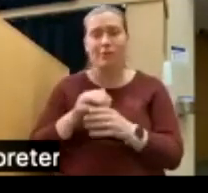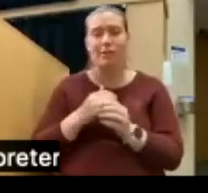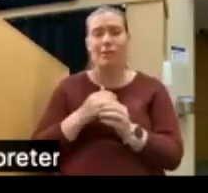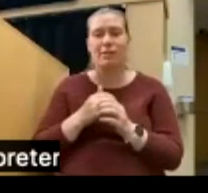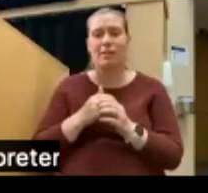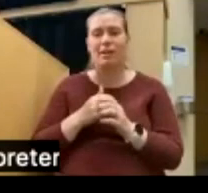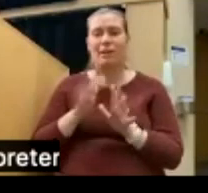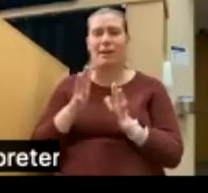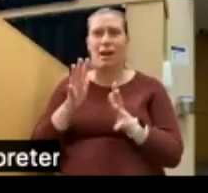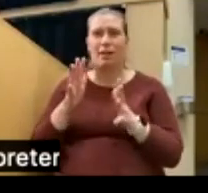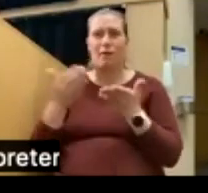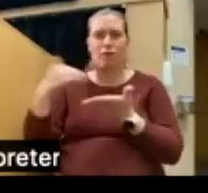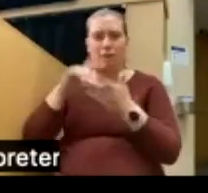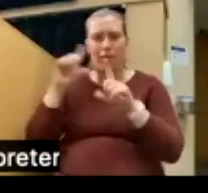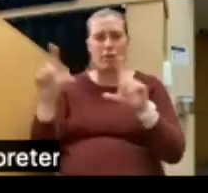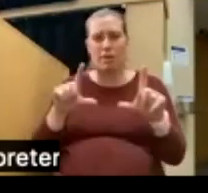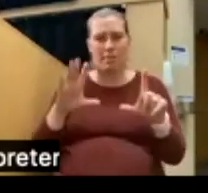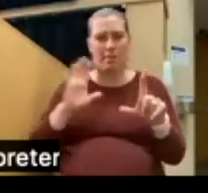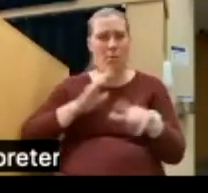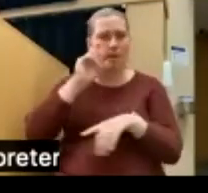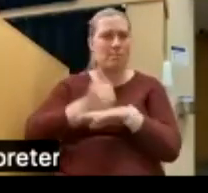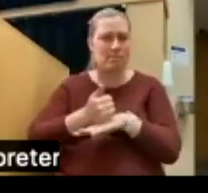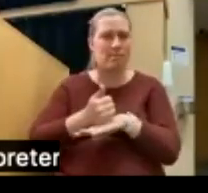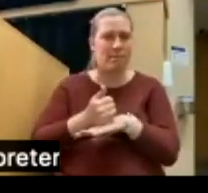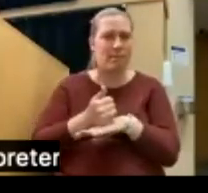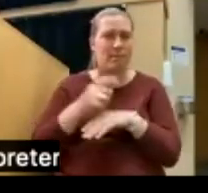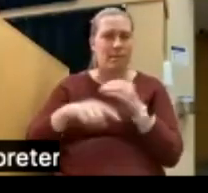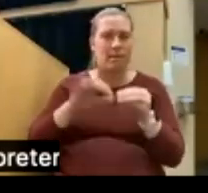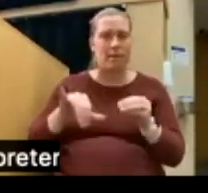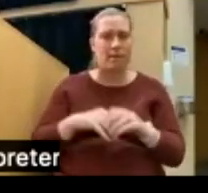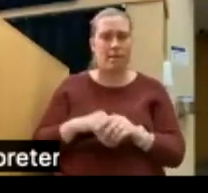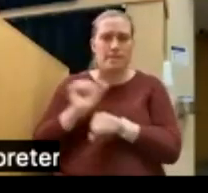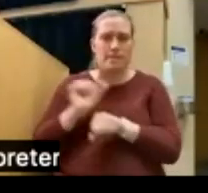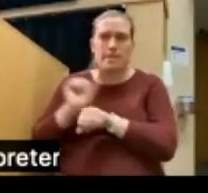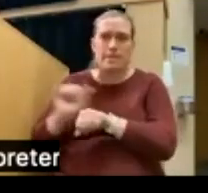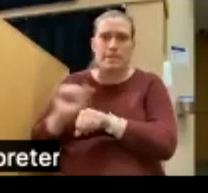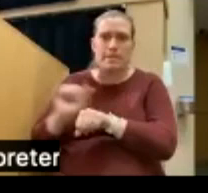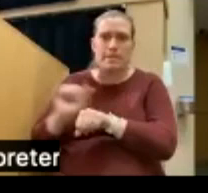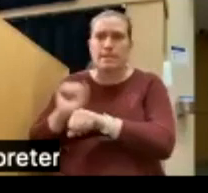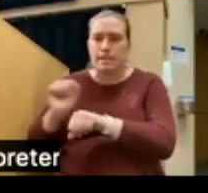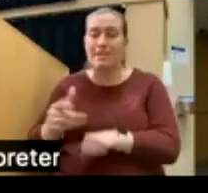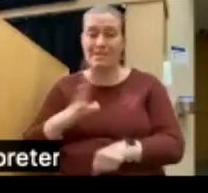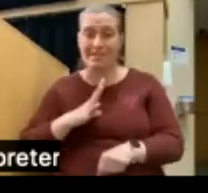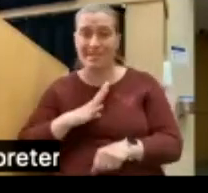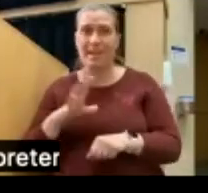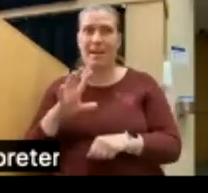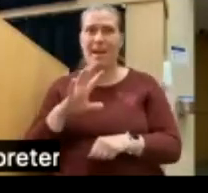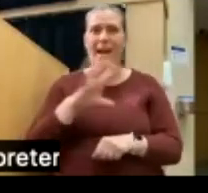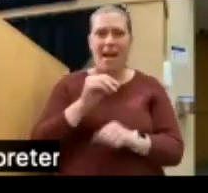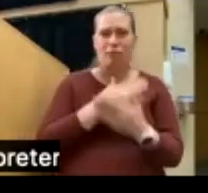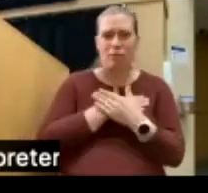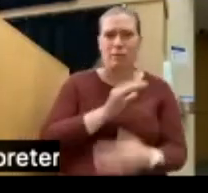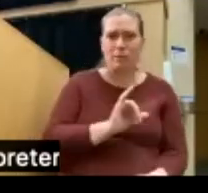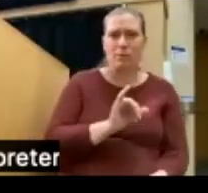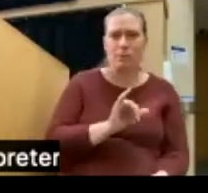of rethinking somewhat like our mindset about that. In some ways, the pandemic did that for us. It allowed people